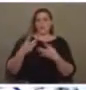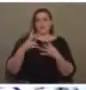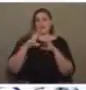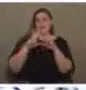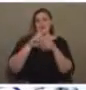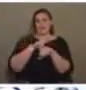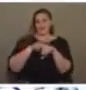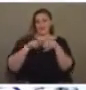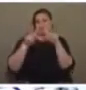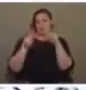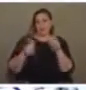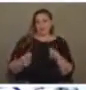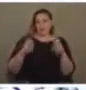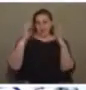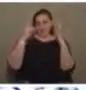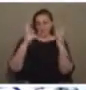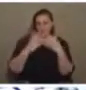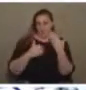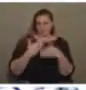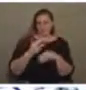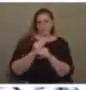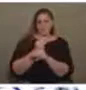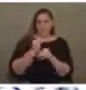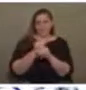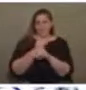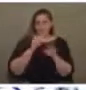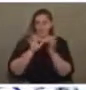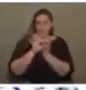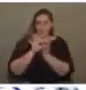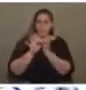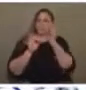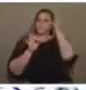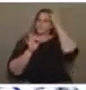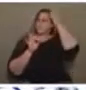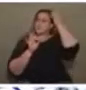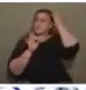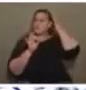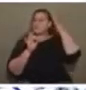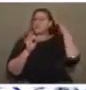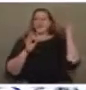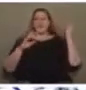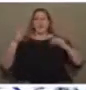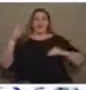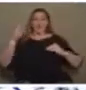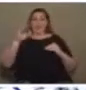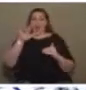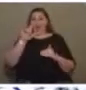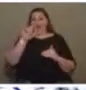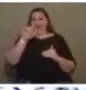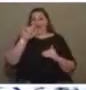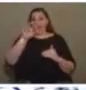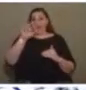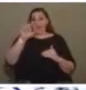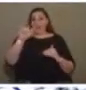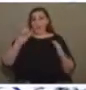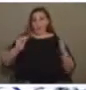Assessment of Educational Progress, math scores, Puerto Rico's, the gap between Puerto Rico and Alabama is twice as